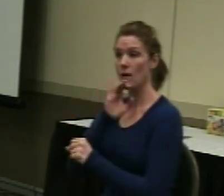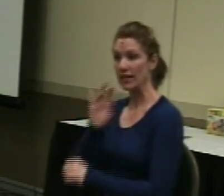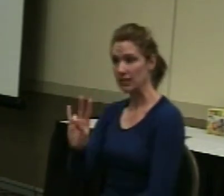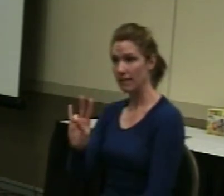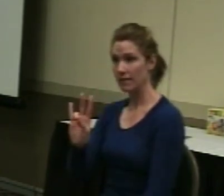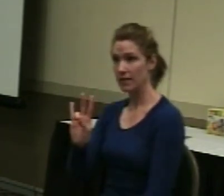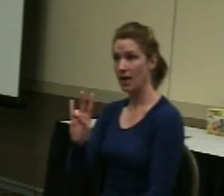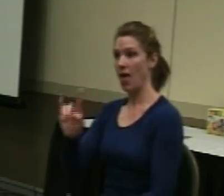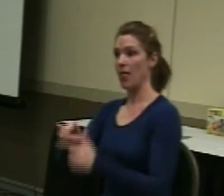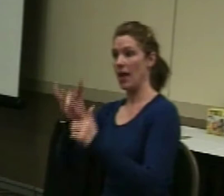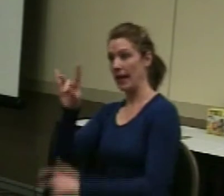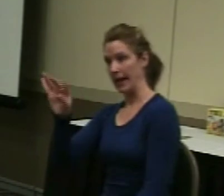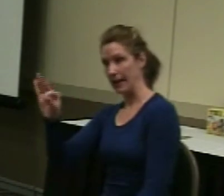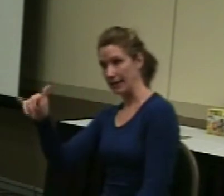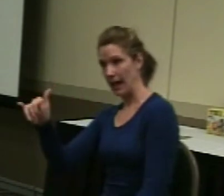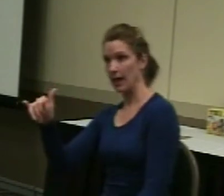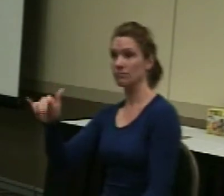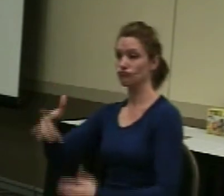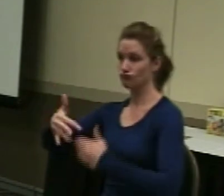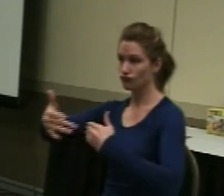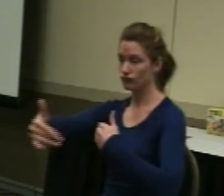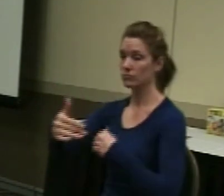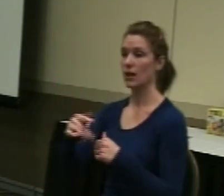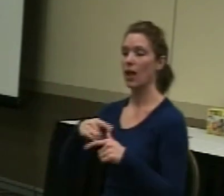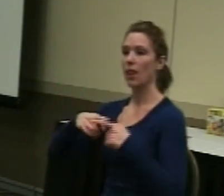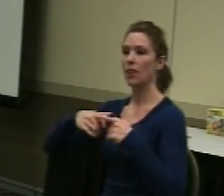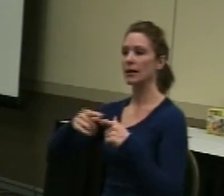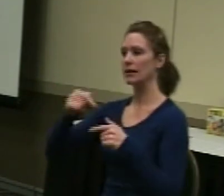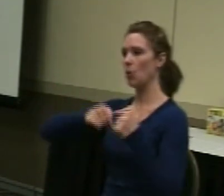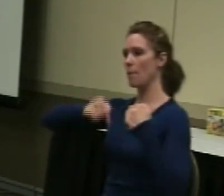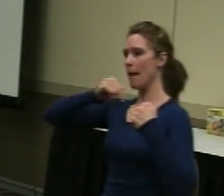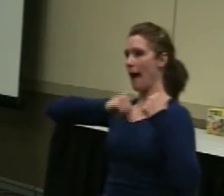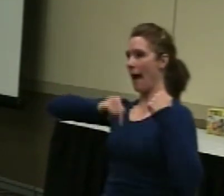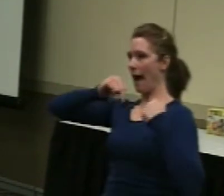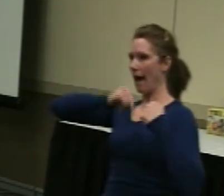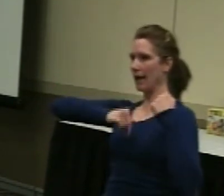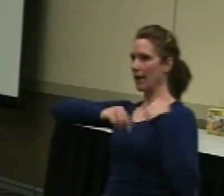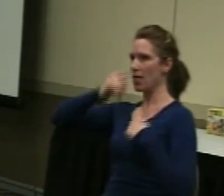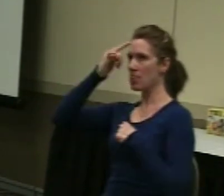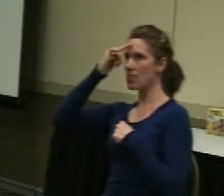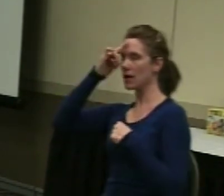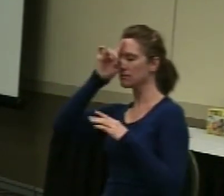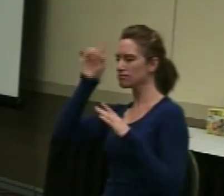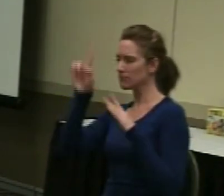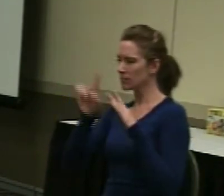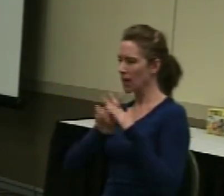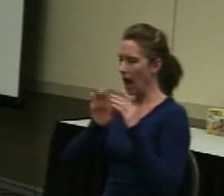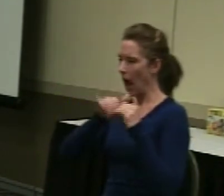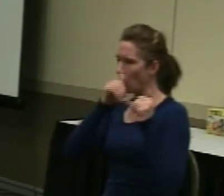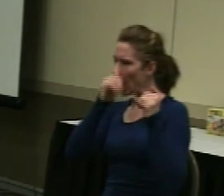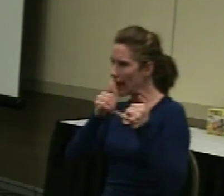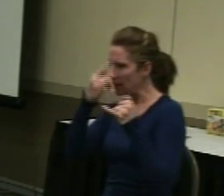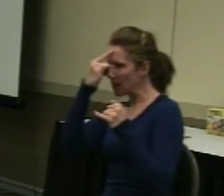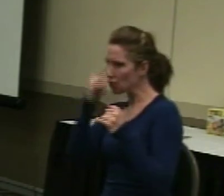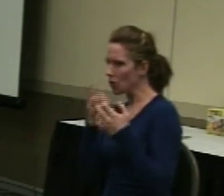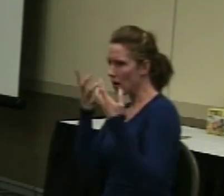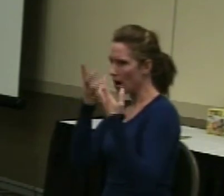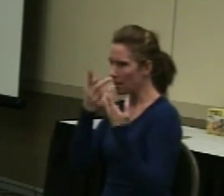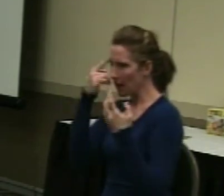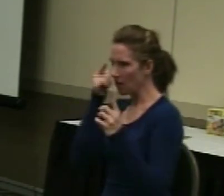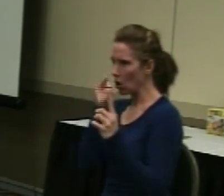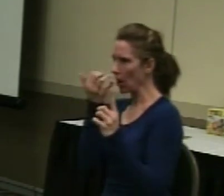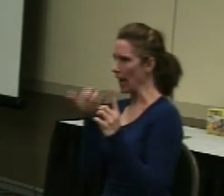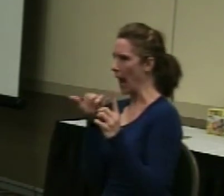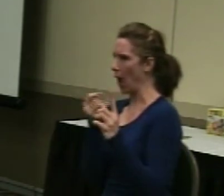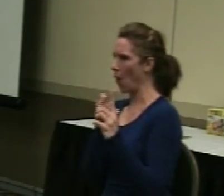and 8 and 9 and 10 in the years to come. You're going to go back again and think about how will I individualize for her now? Or